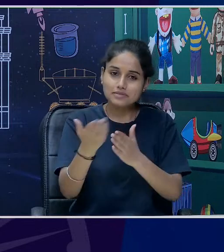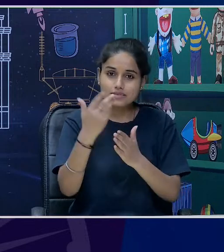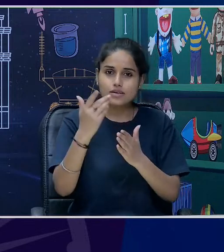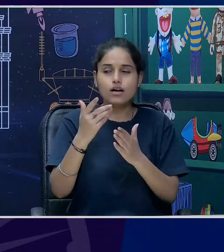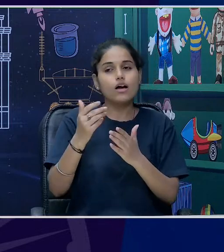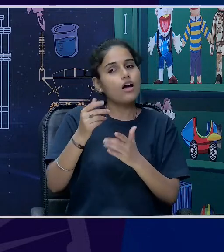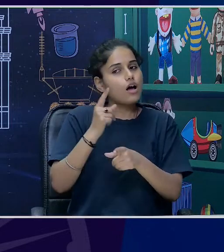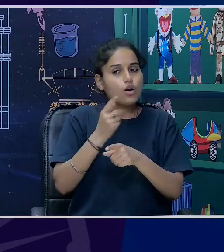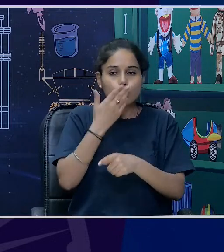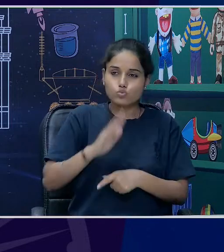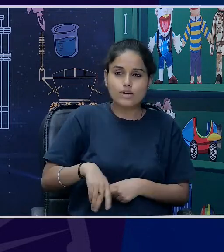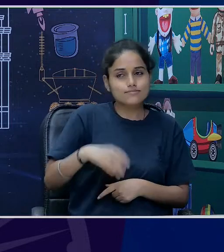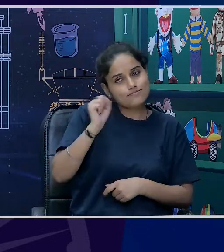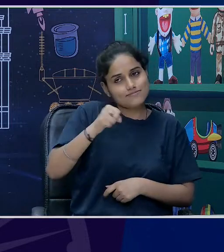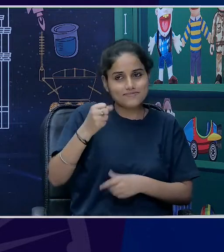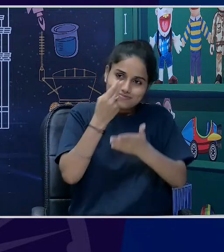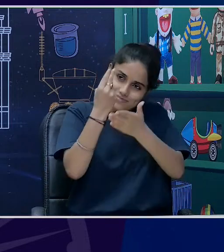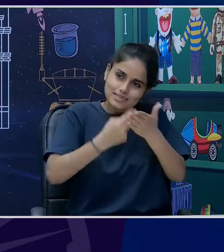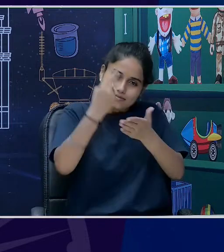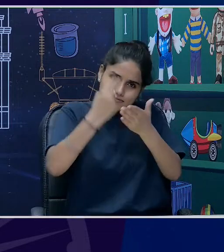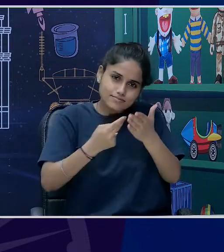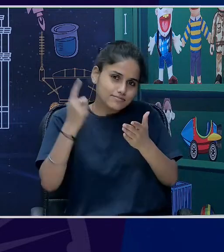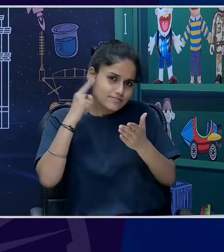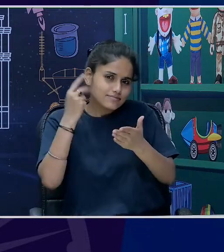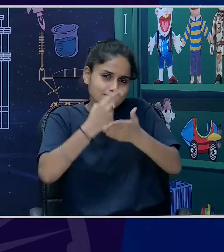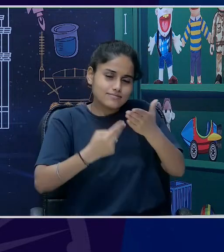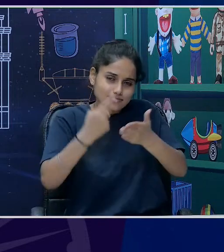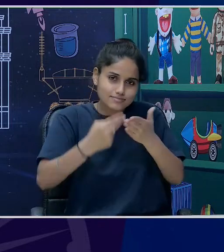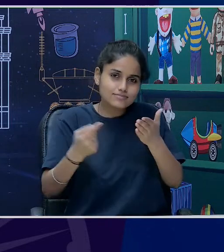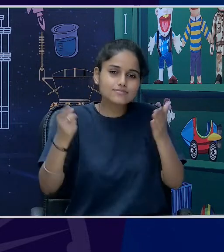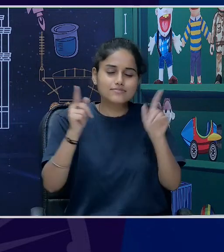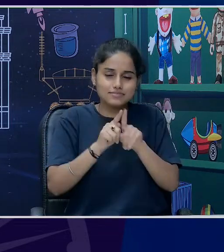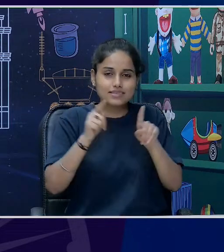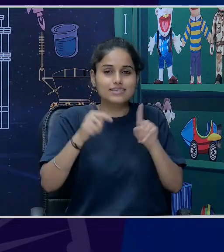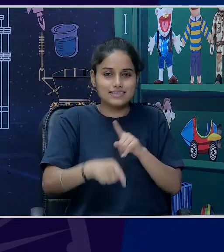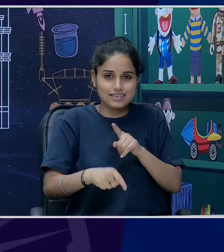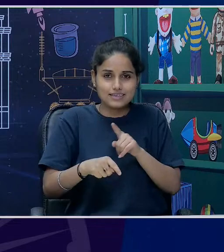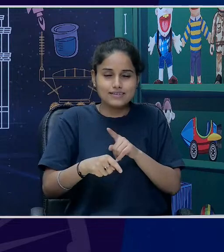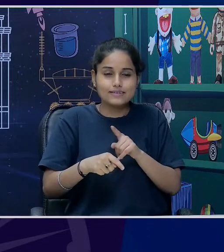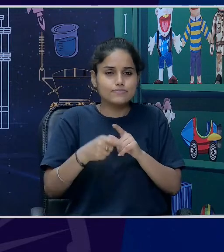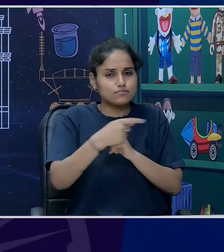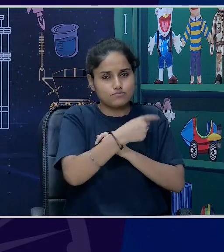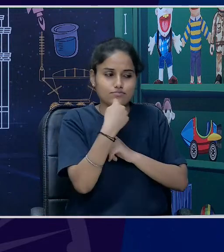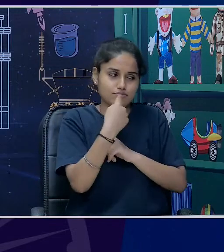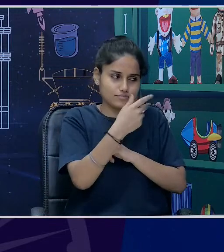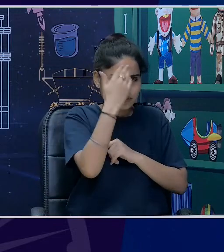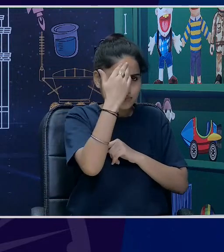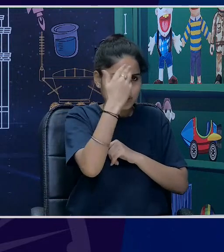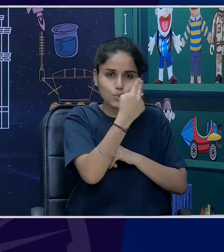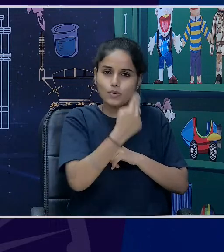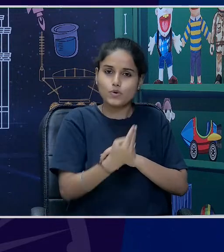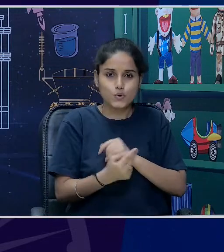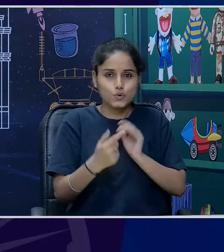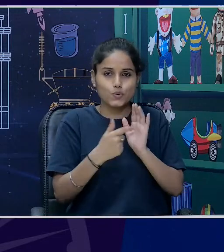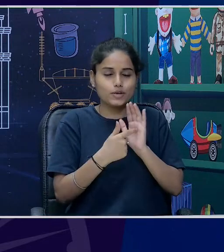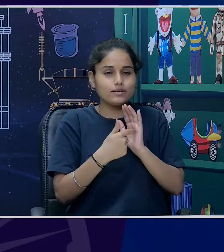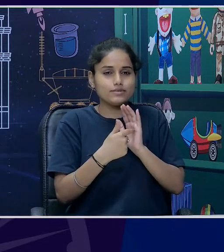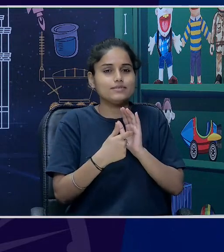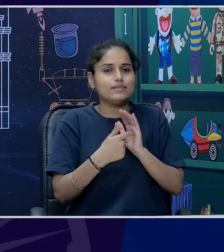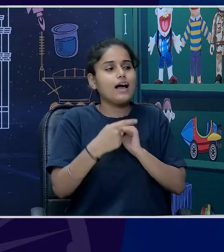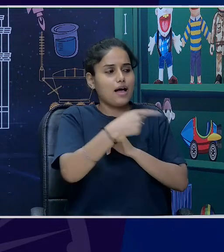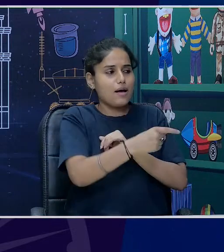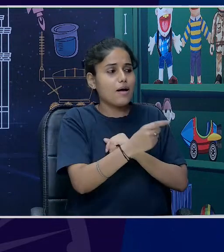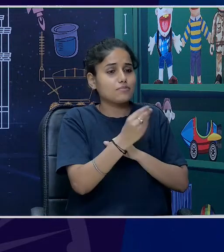the instructions. So this is the way. And now Kriti ma'am, like the drawing, I know you are much better than